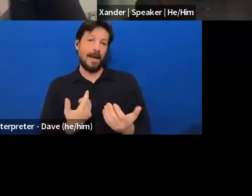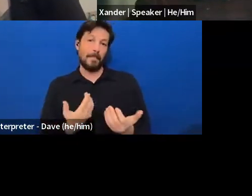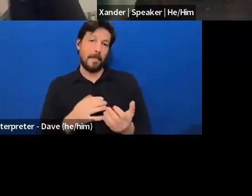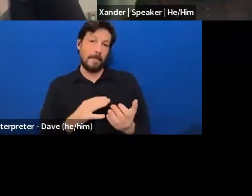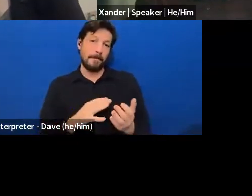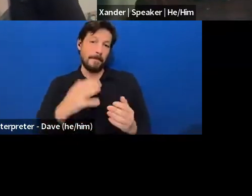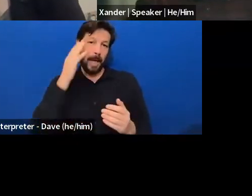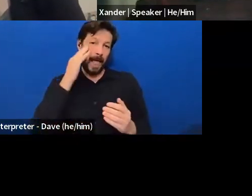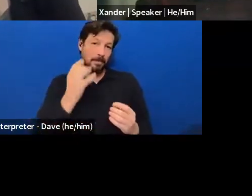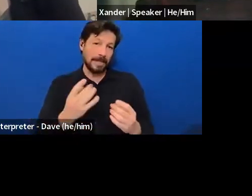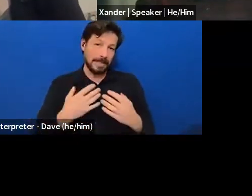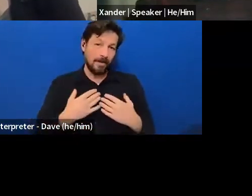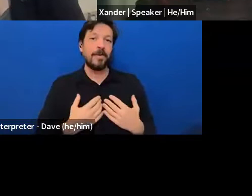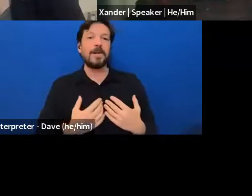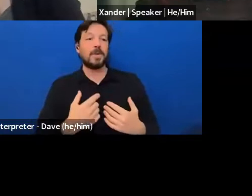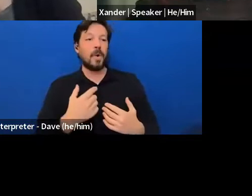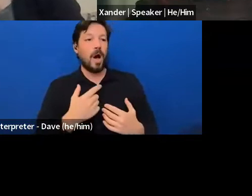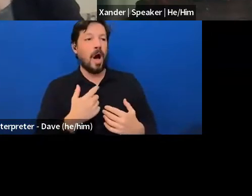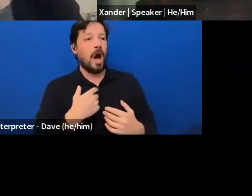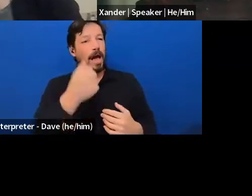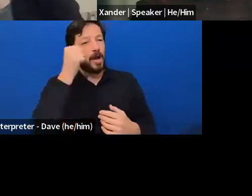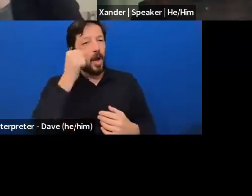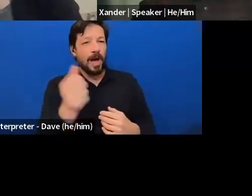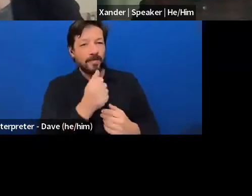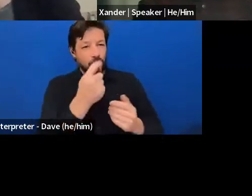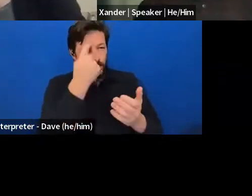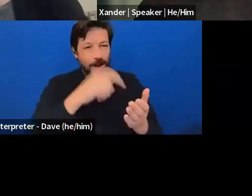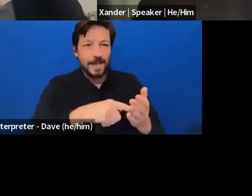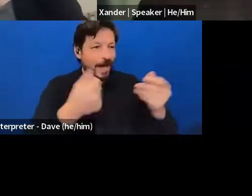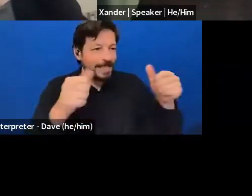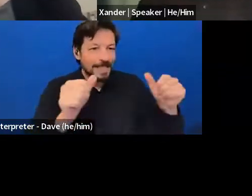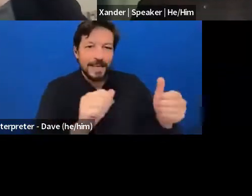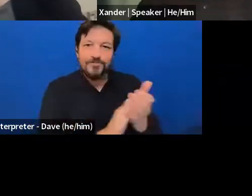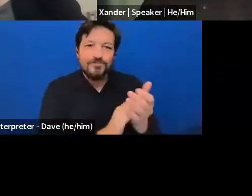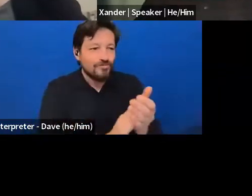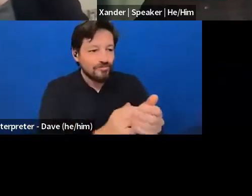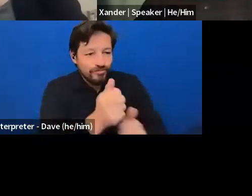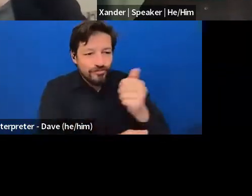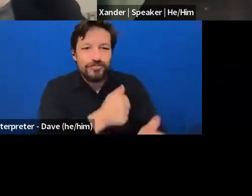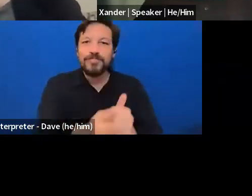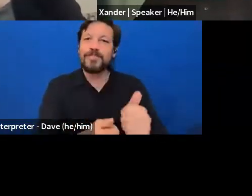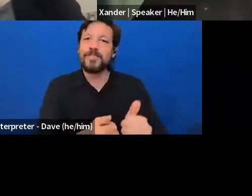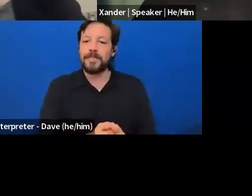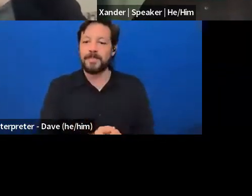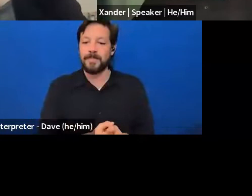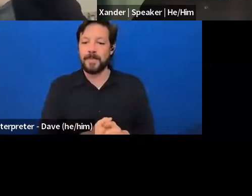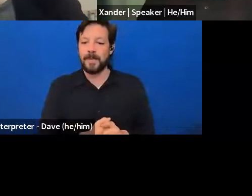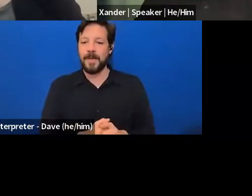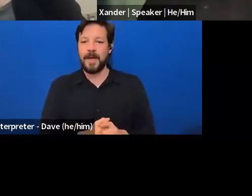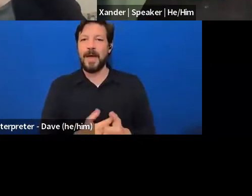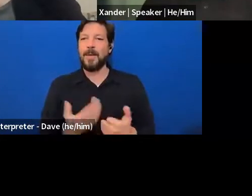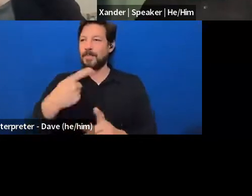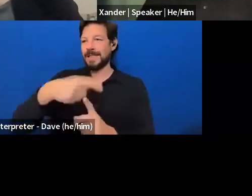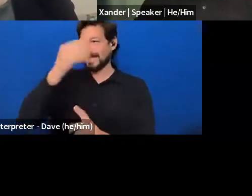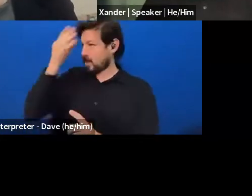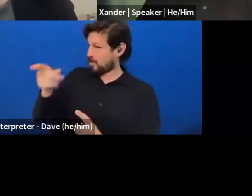success, and to help other people to understand the fantastic role that they've played. You